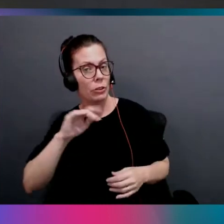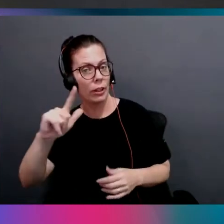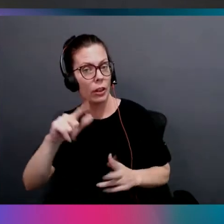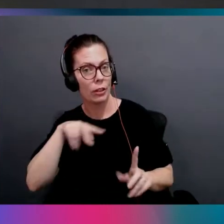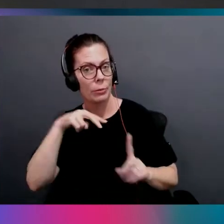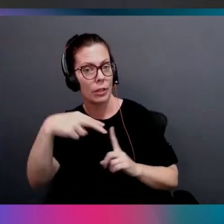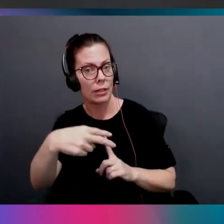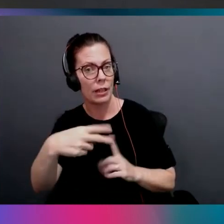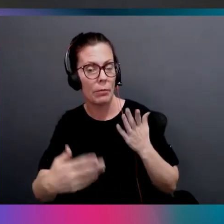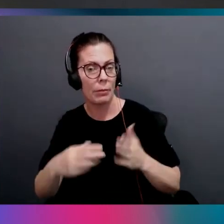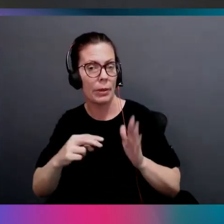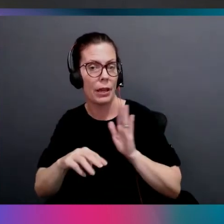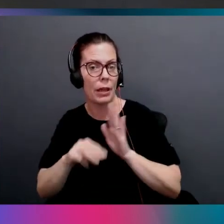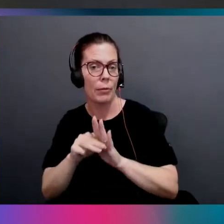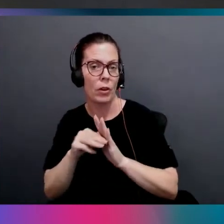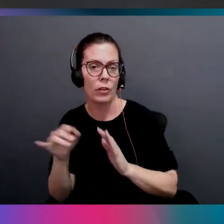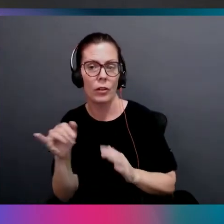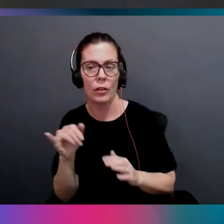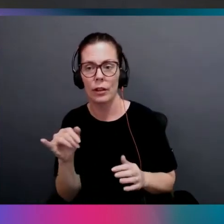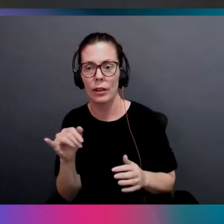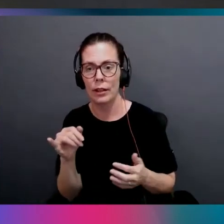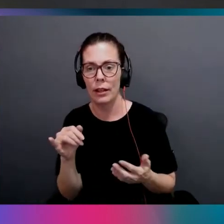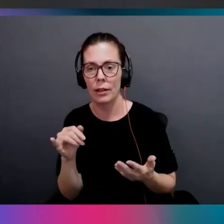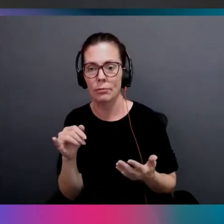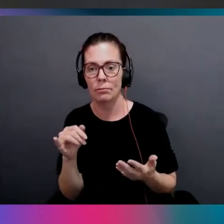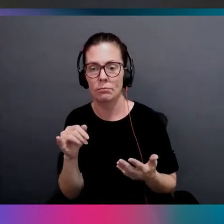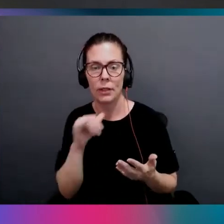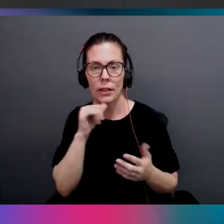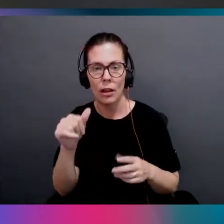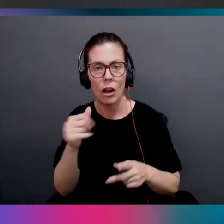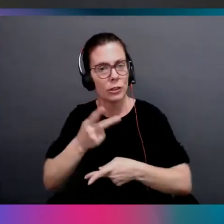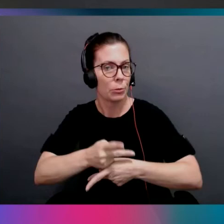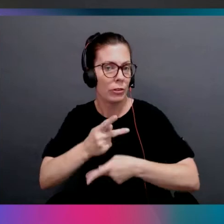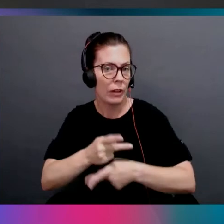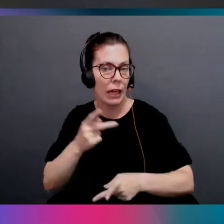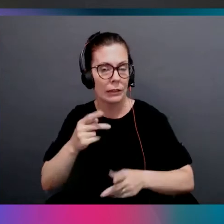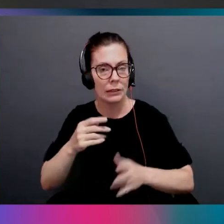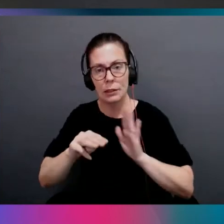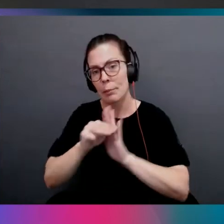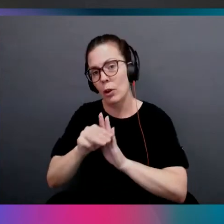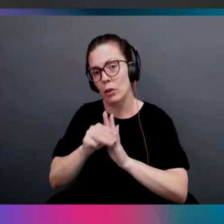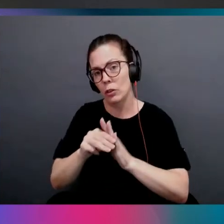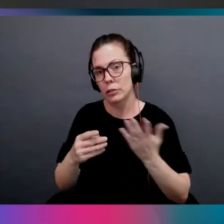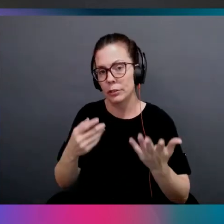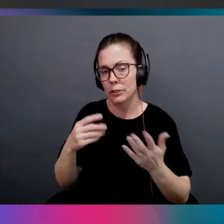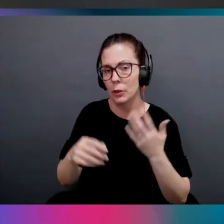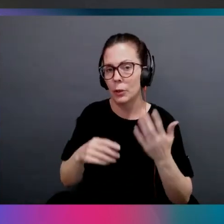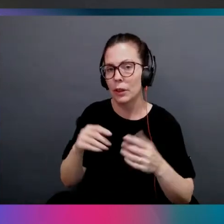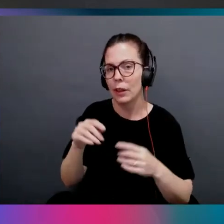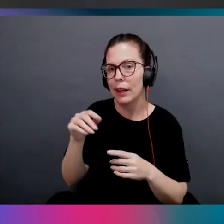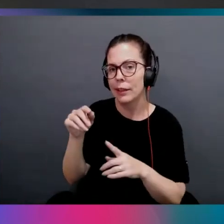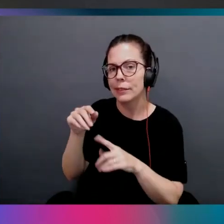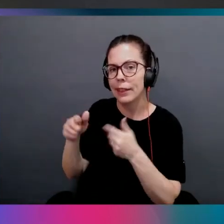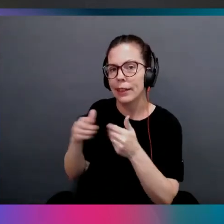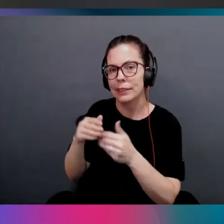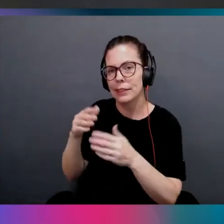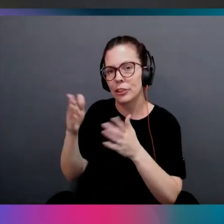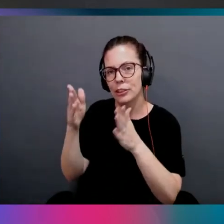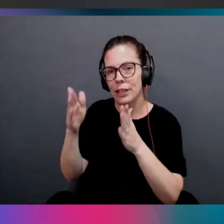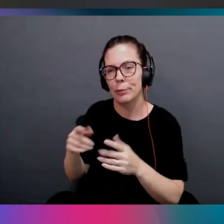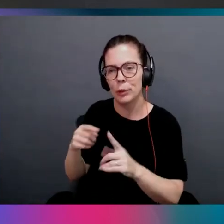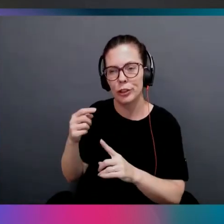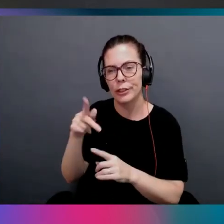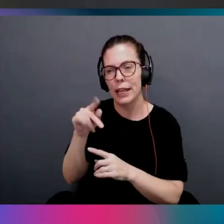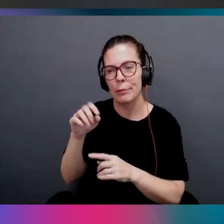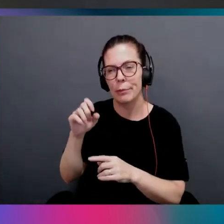models like, the unsupervised models where we're looking at, like k-nearest neighbor and things like that. We're trying to find